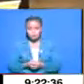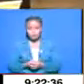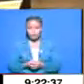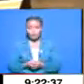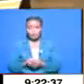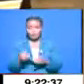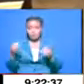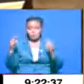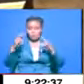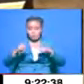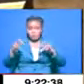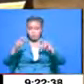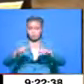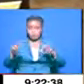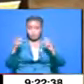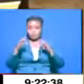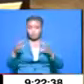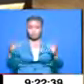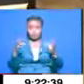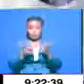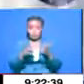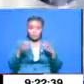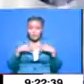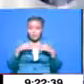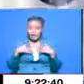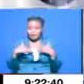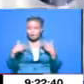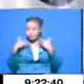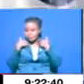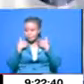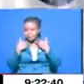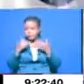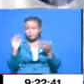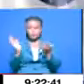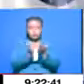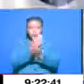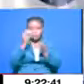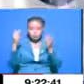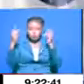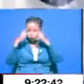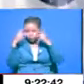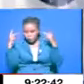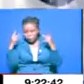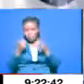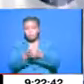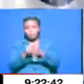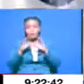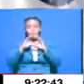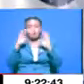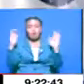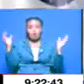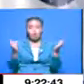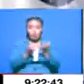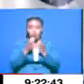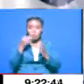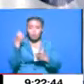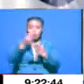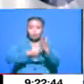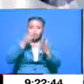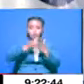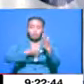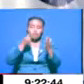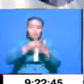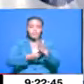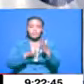investigative agencies has undermined the war on terrorism. At the cornerstone of the global fight against terrorism is the United Nations